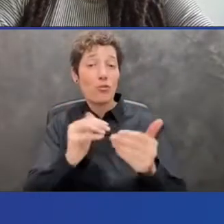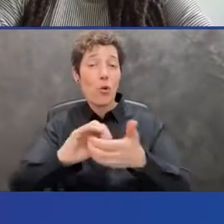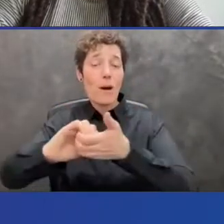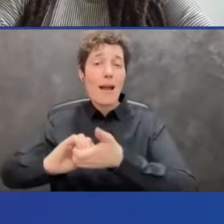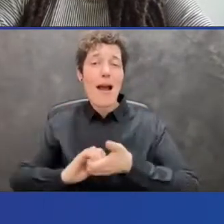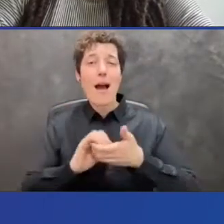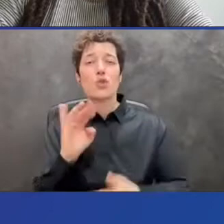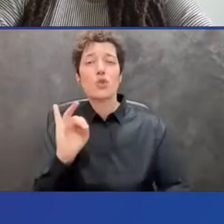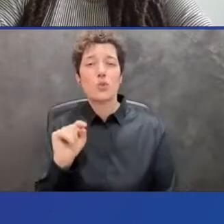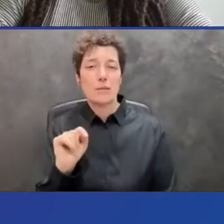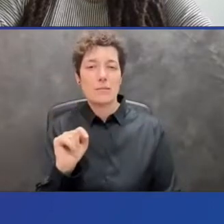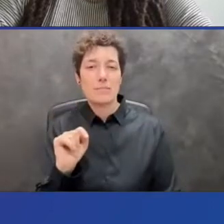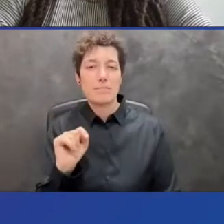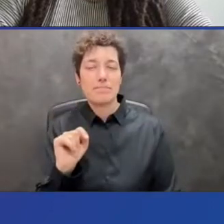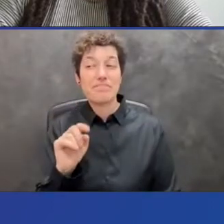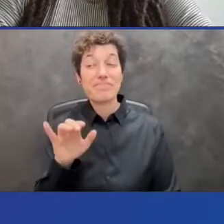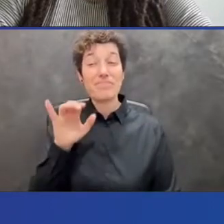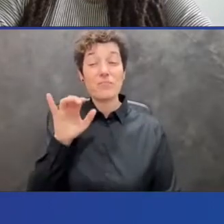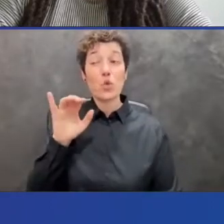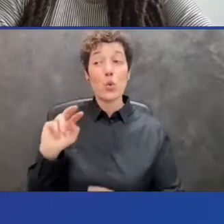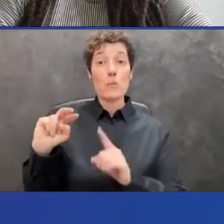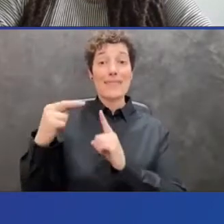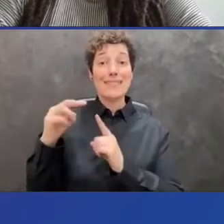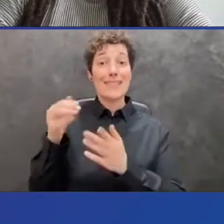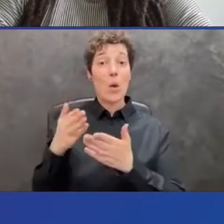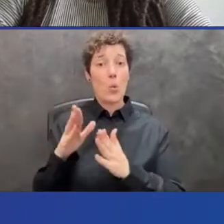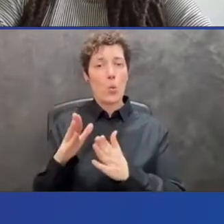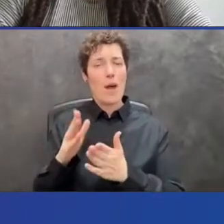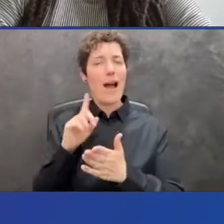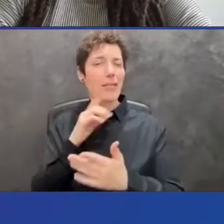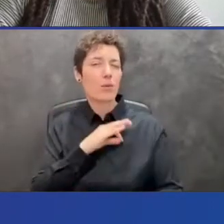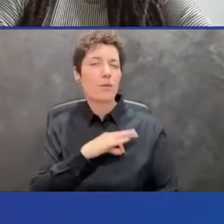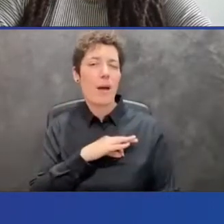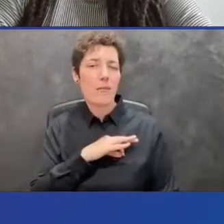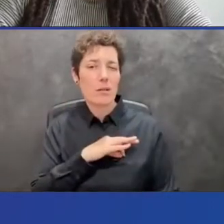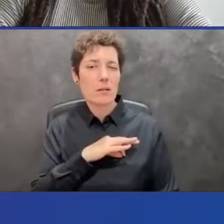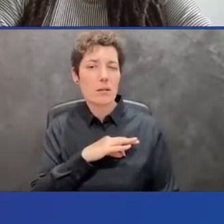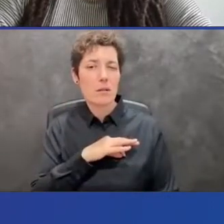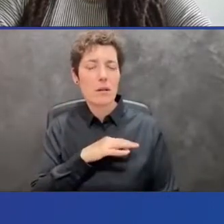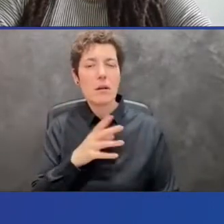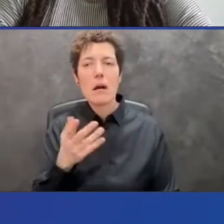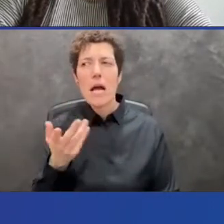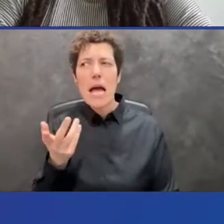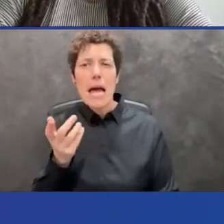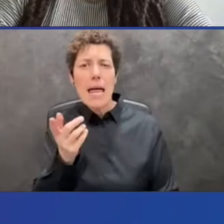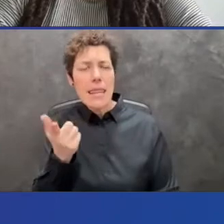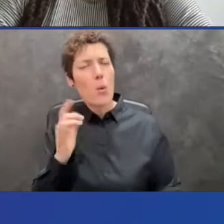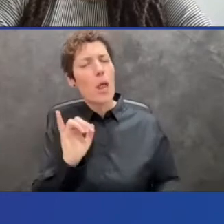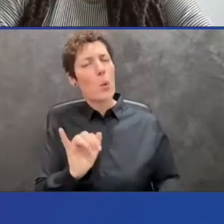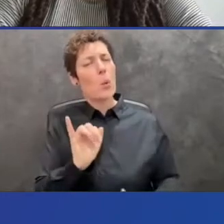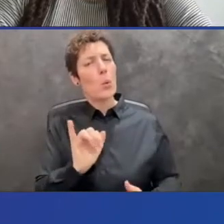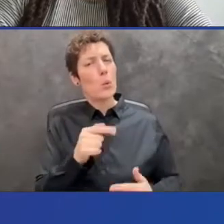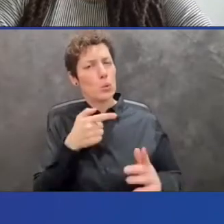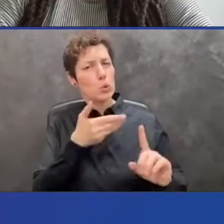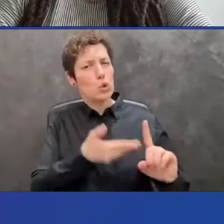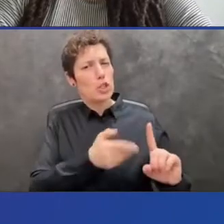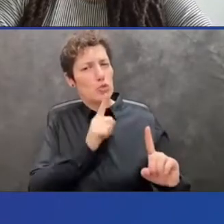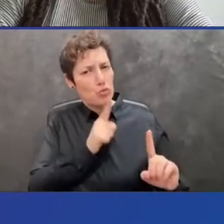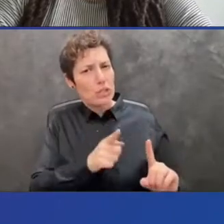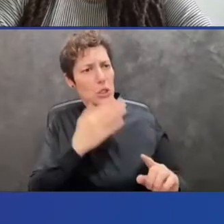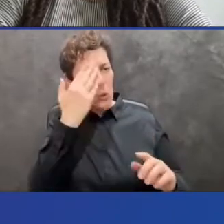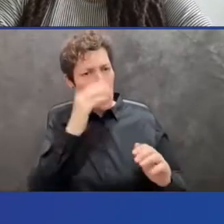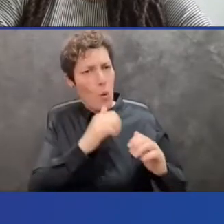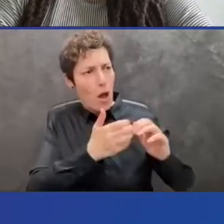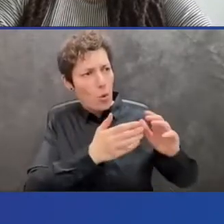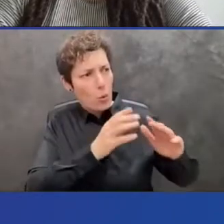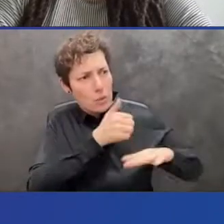seen that way. It's like, oh no, it's not like we're gonna have to like, okay, she really knows how to, you know, set the rep, but we're gonna have